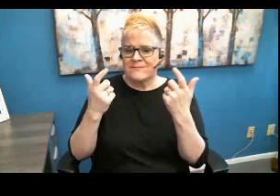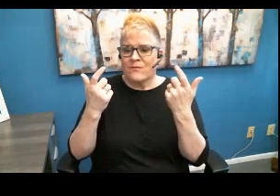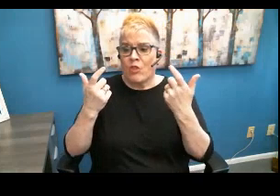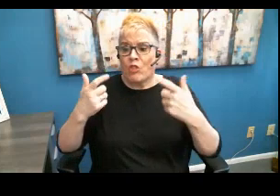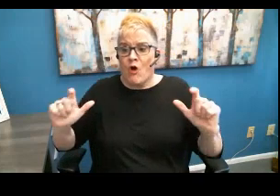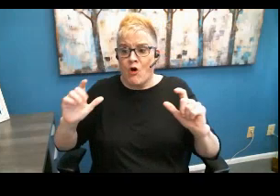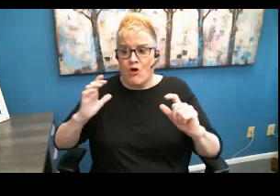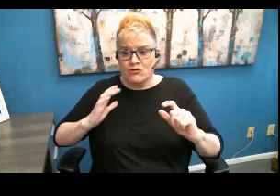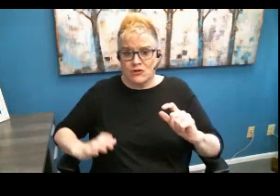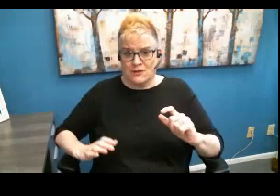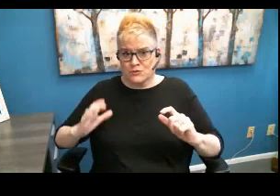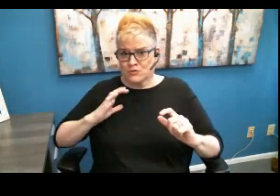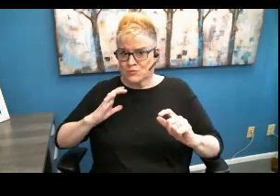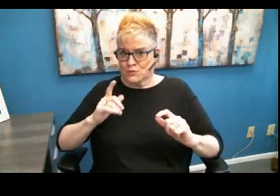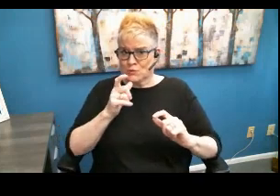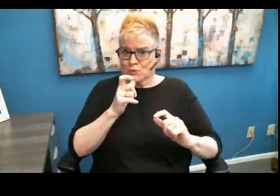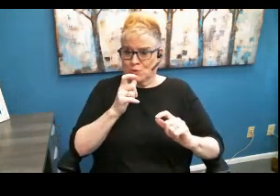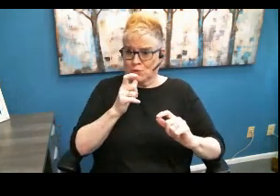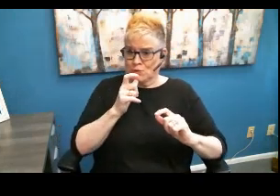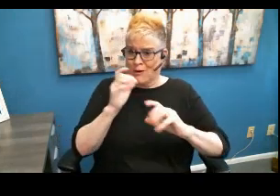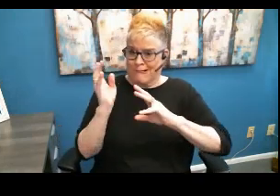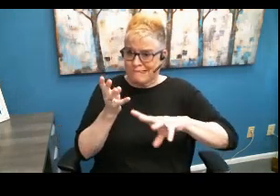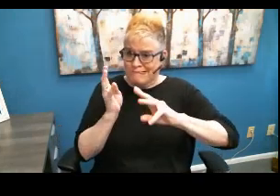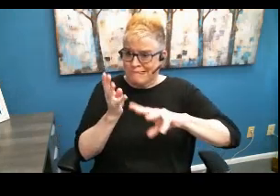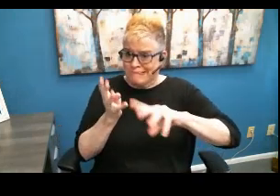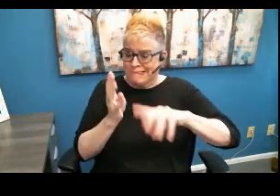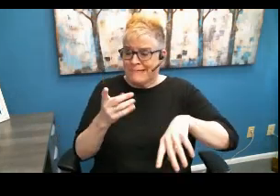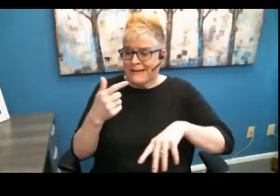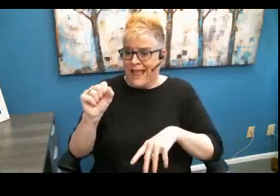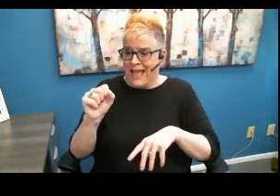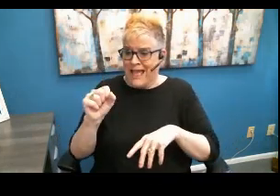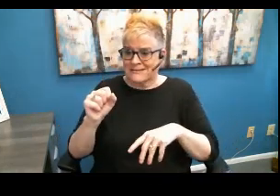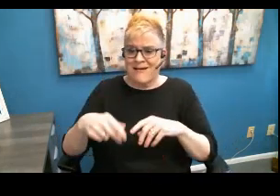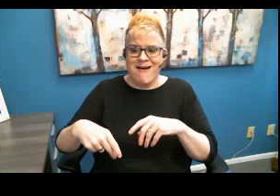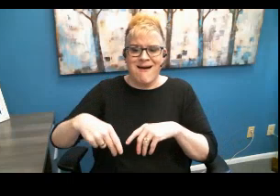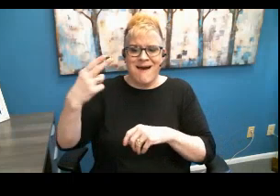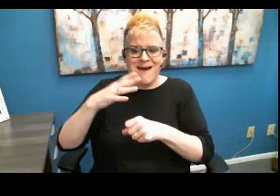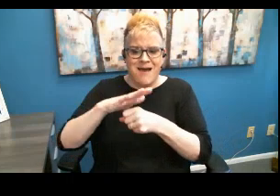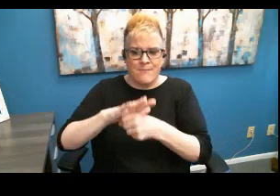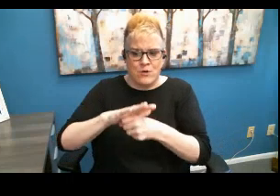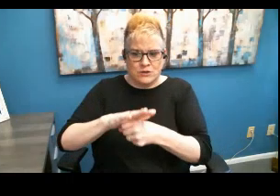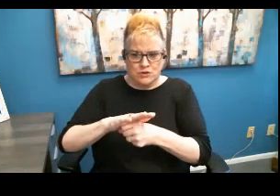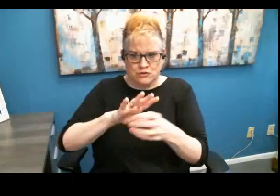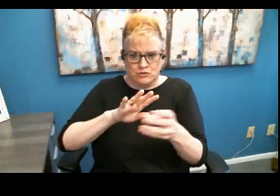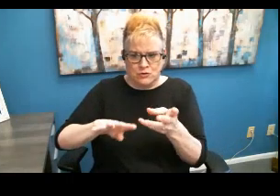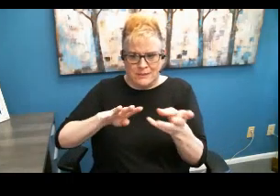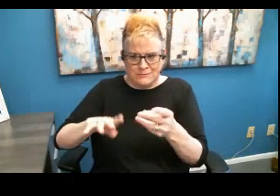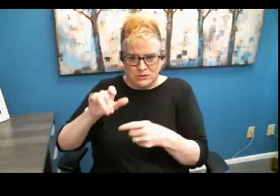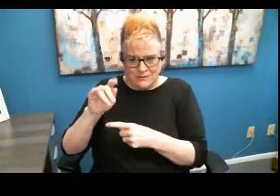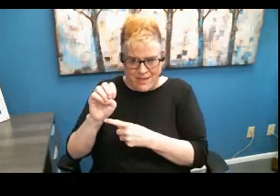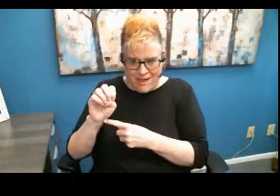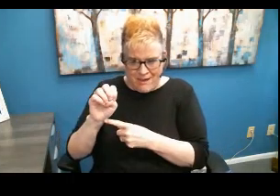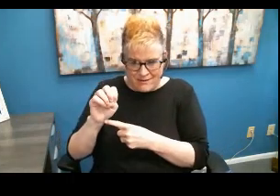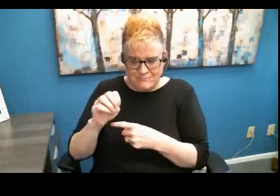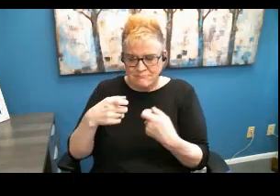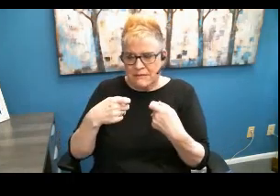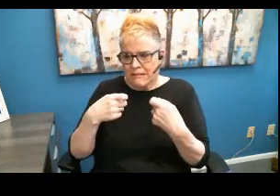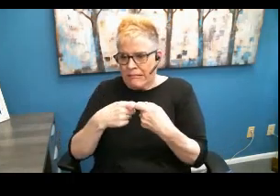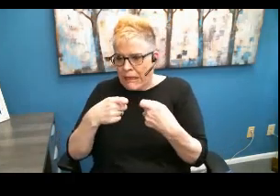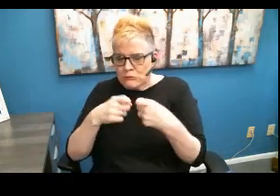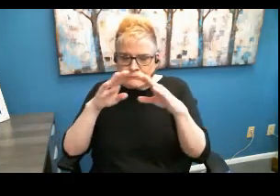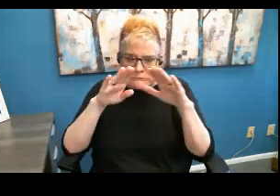may be supplied off of a high pressure transmission line, like a electric power generating station